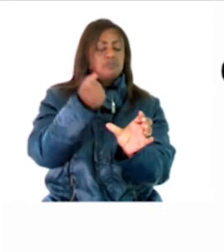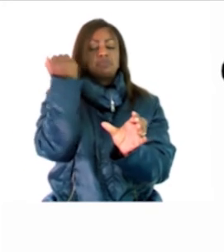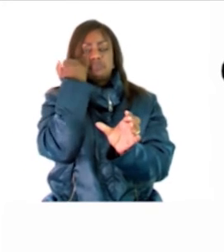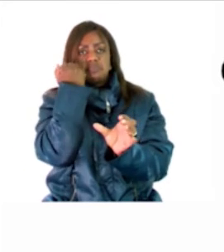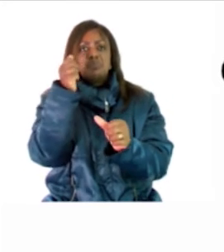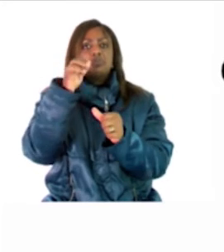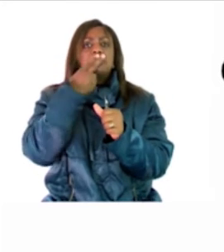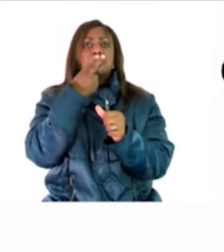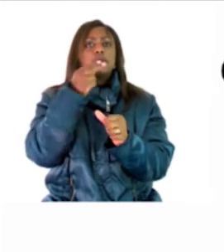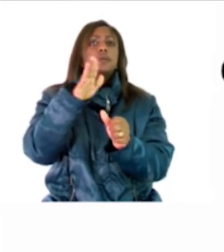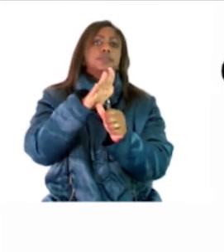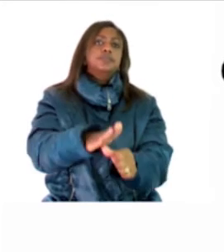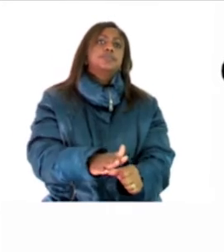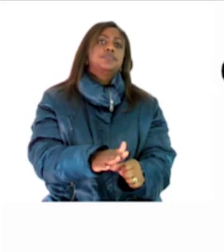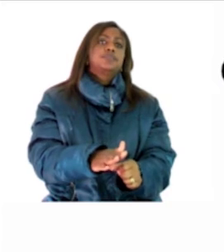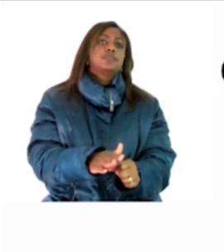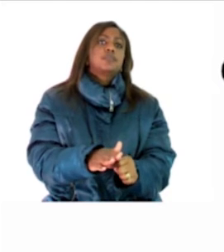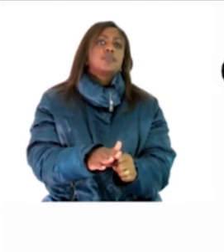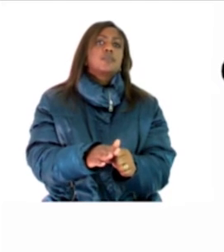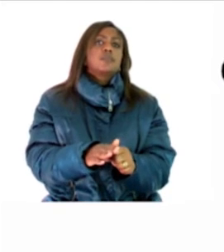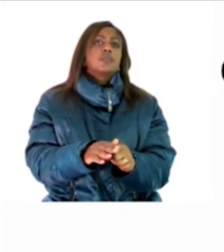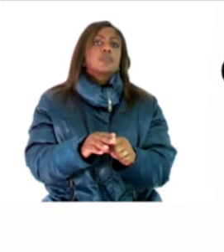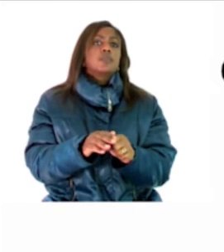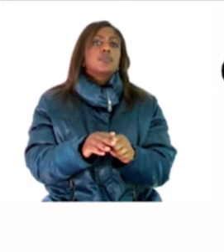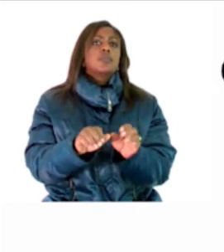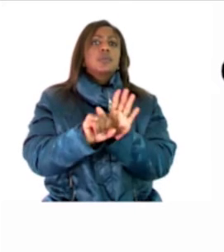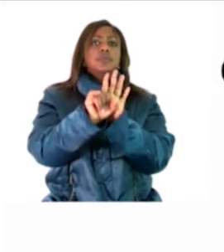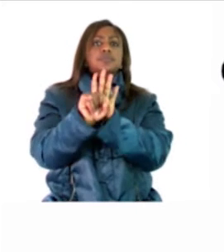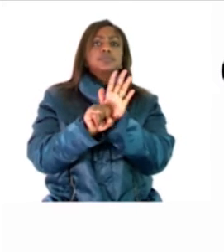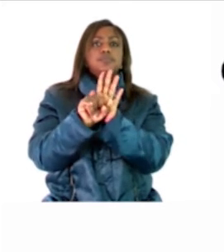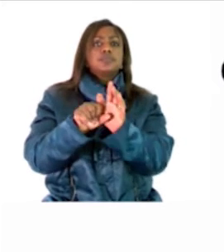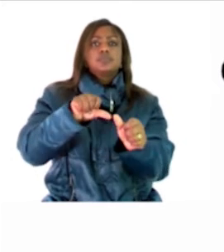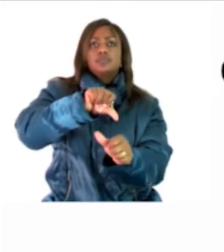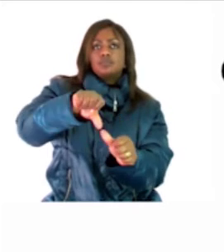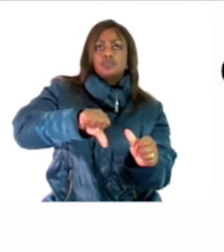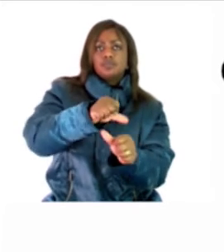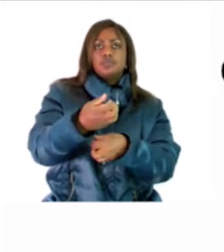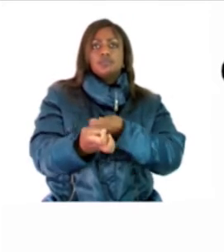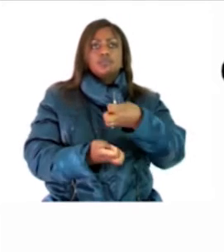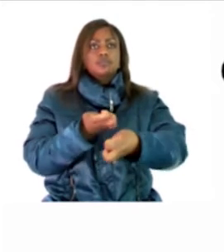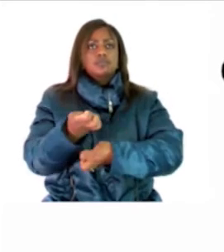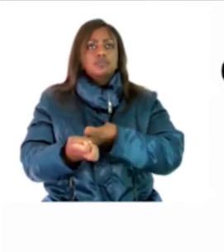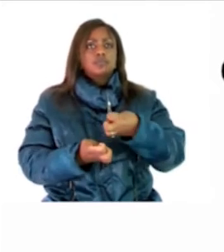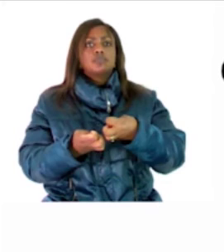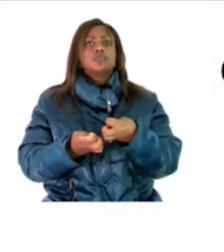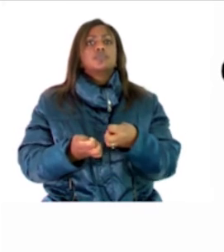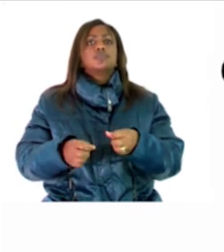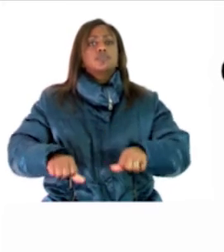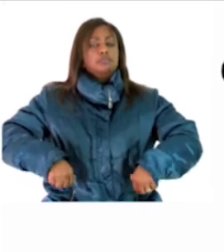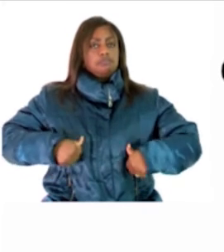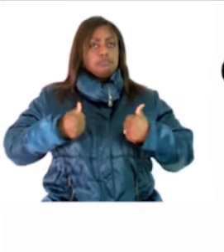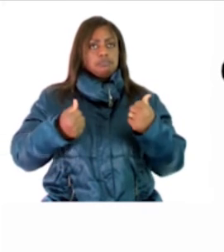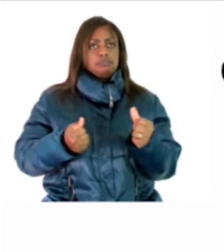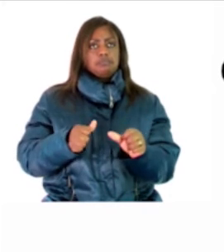identify the health, social, and economic effects of alcohol, tobacco, and